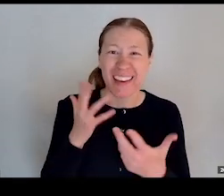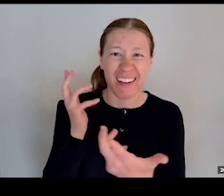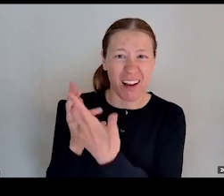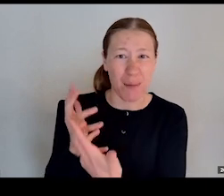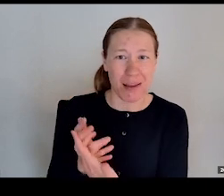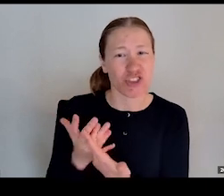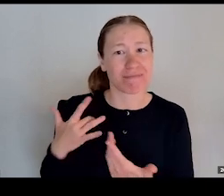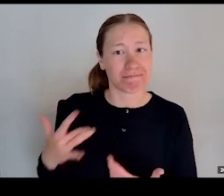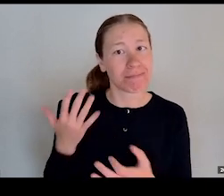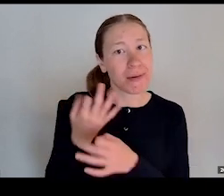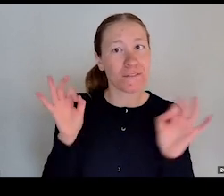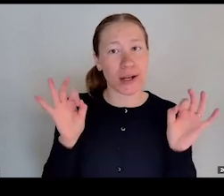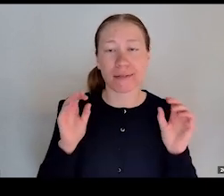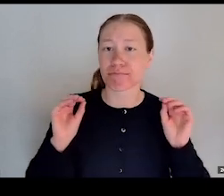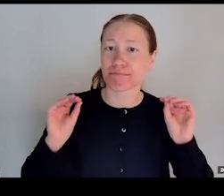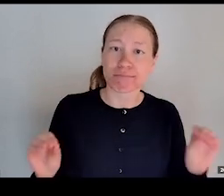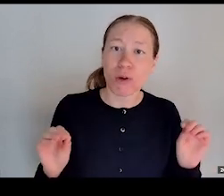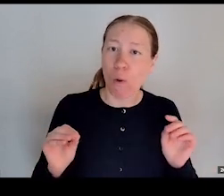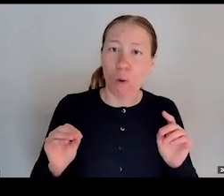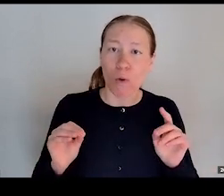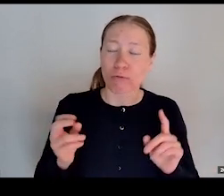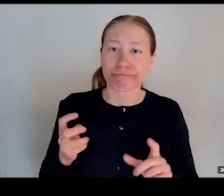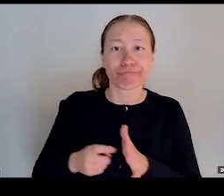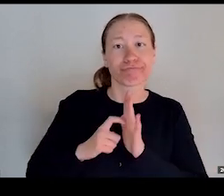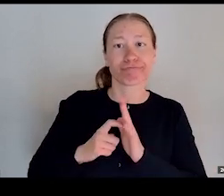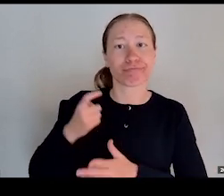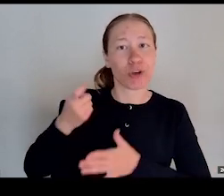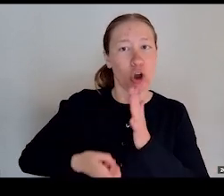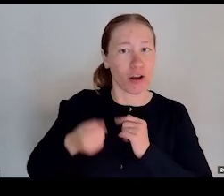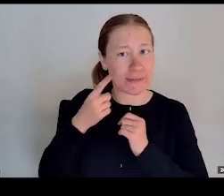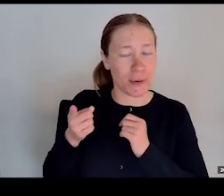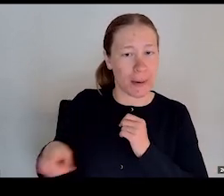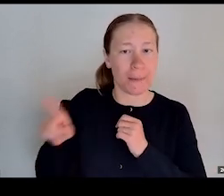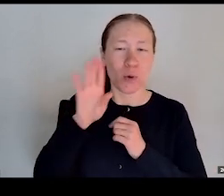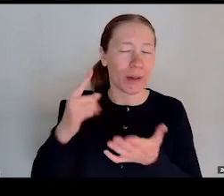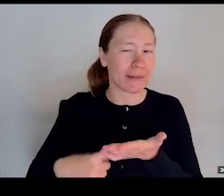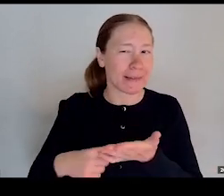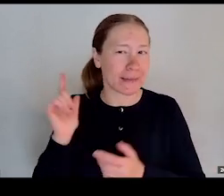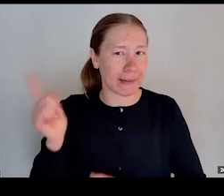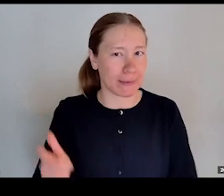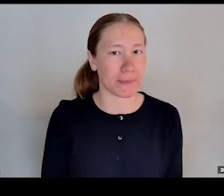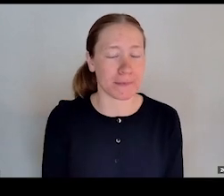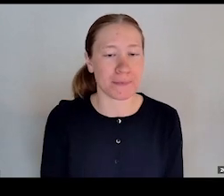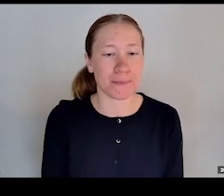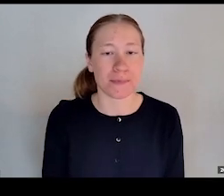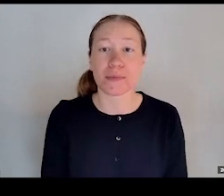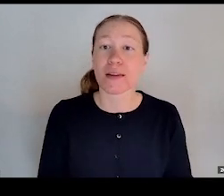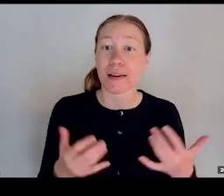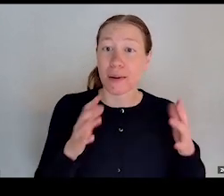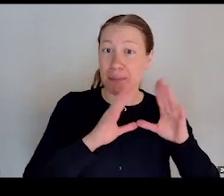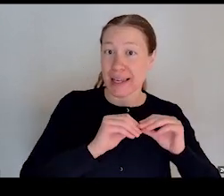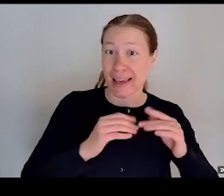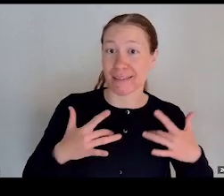are free and do not have corresponding costs, which we'll talk more in detail about that in a later slide. But for our meeting and